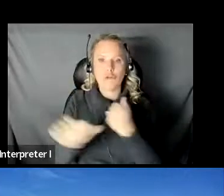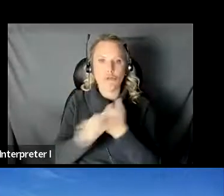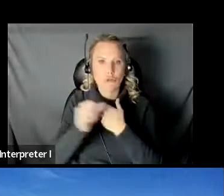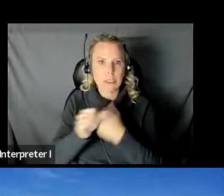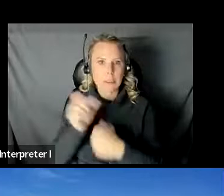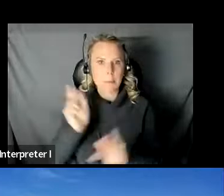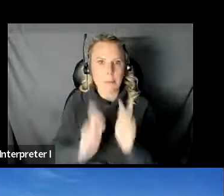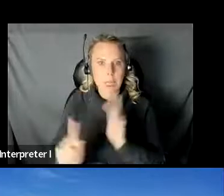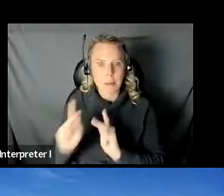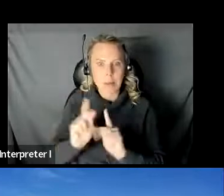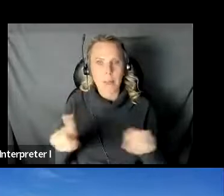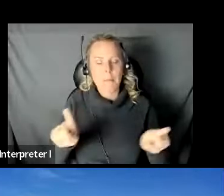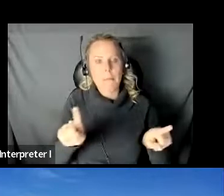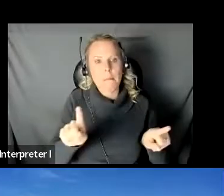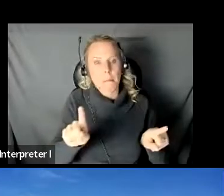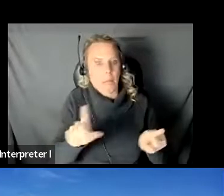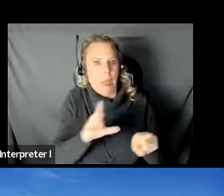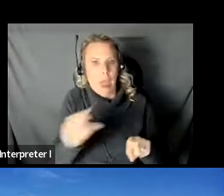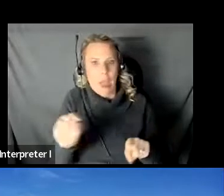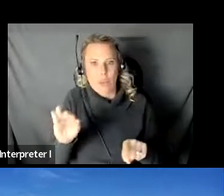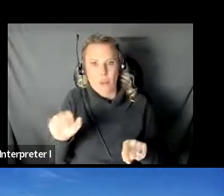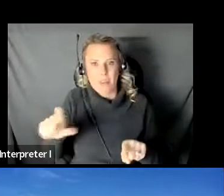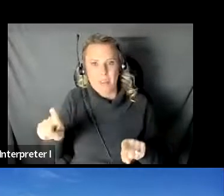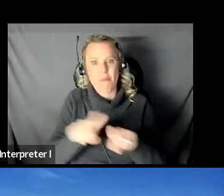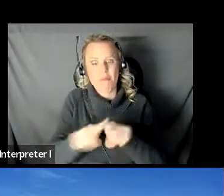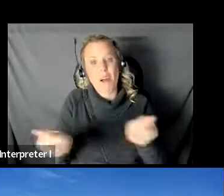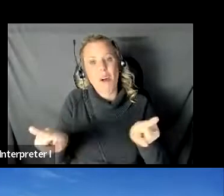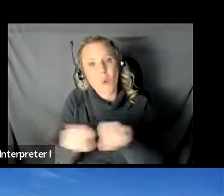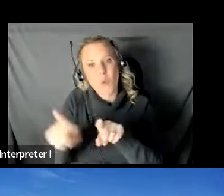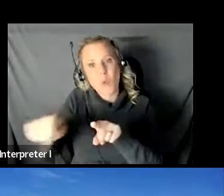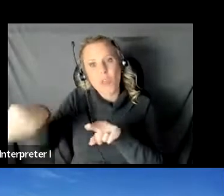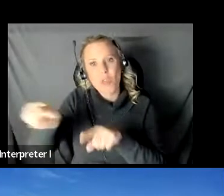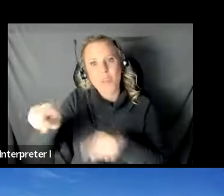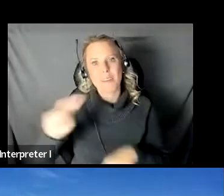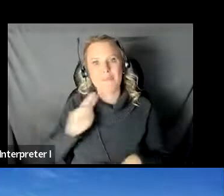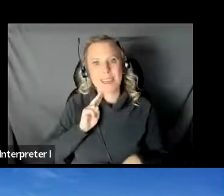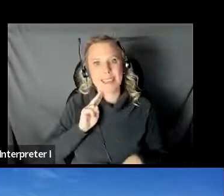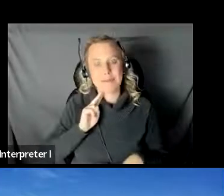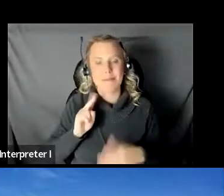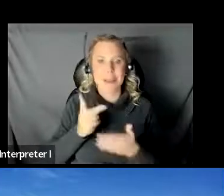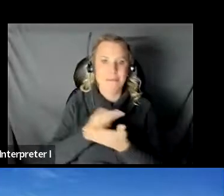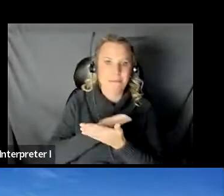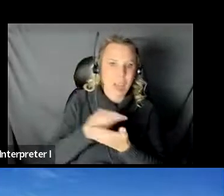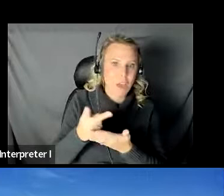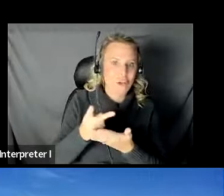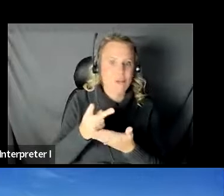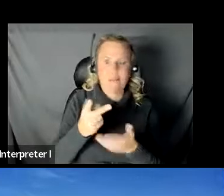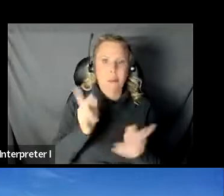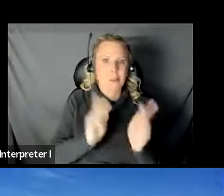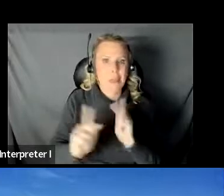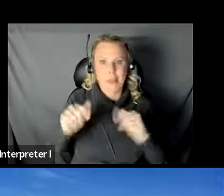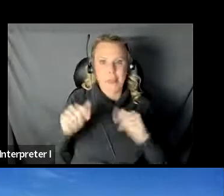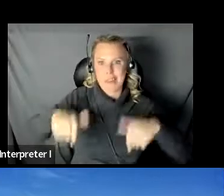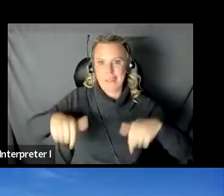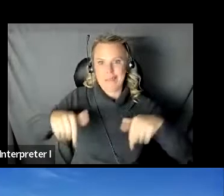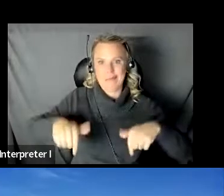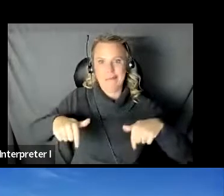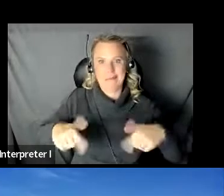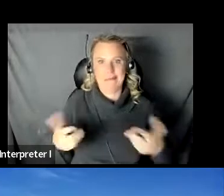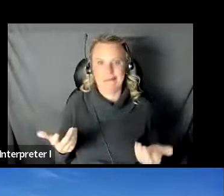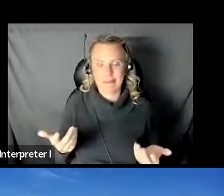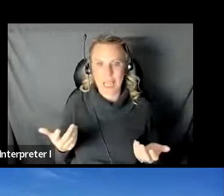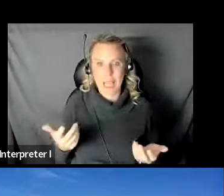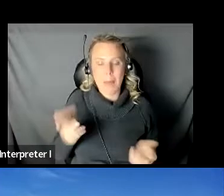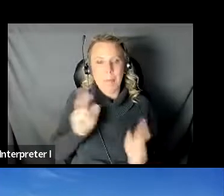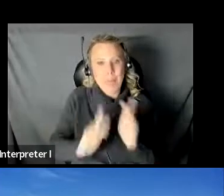up people who I would say are in large part victims of failures from bodies like this one, people who